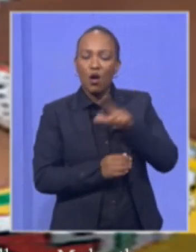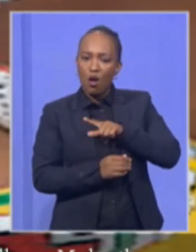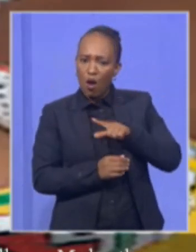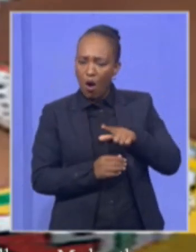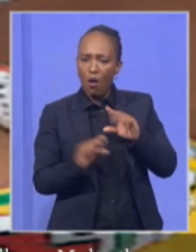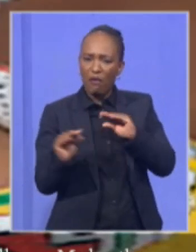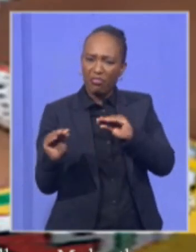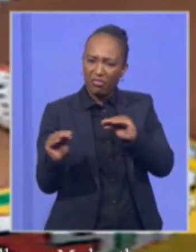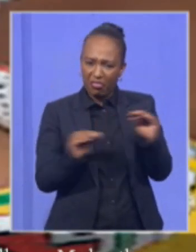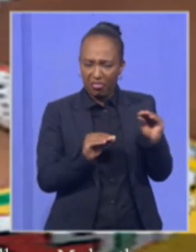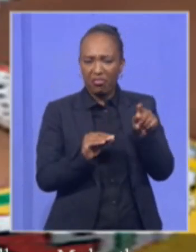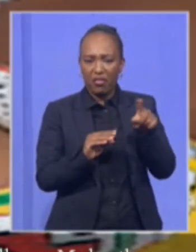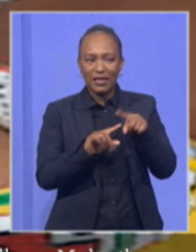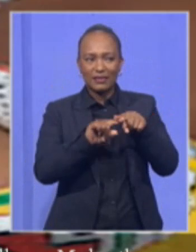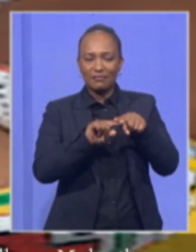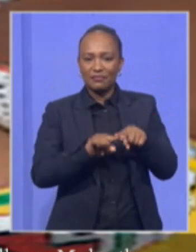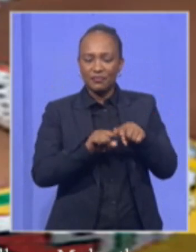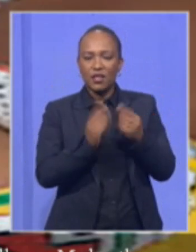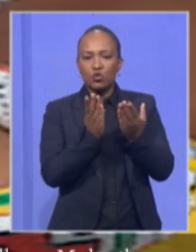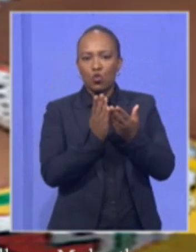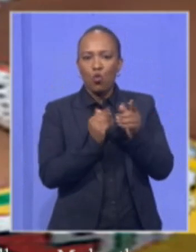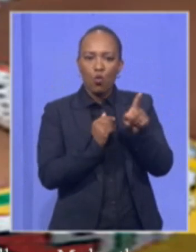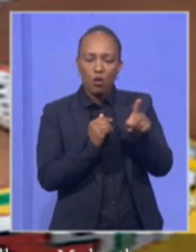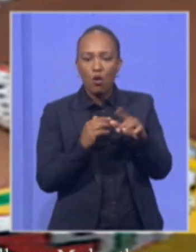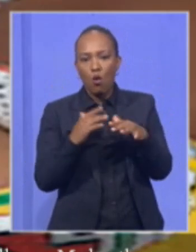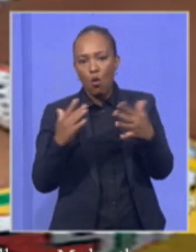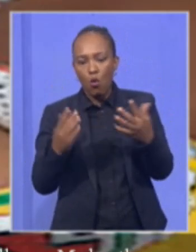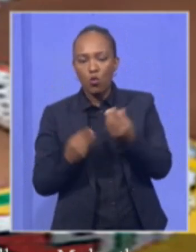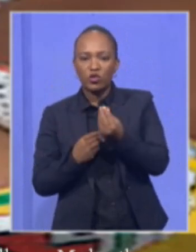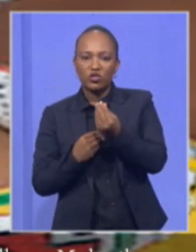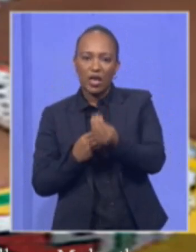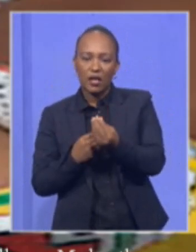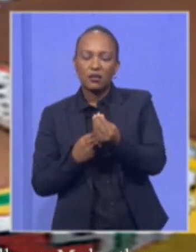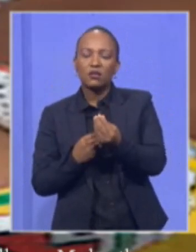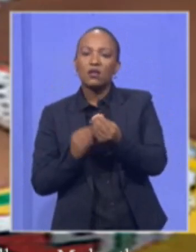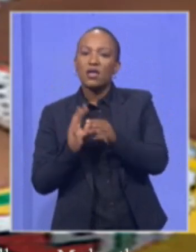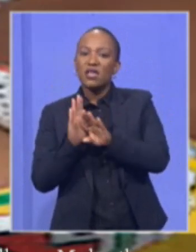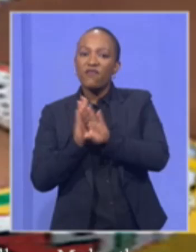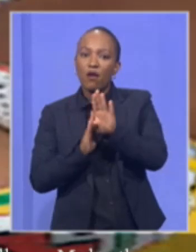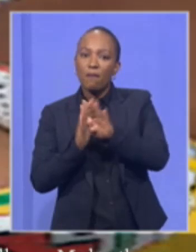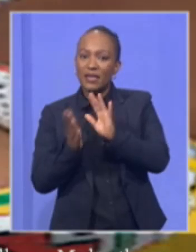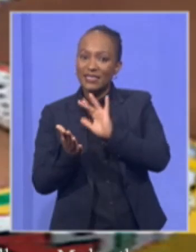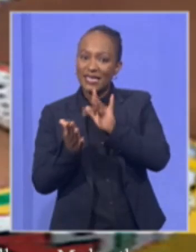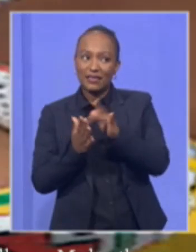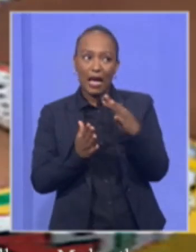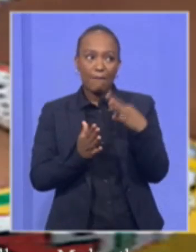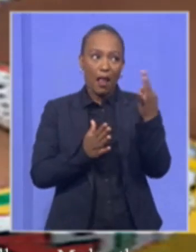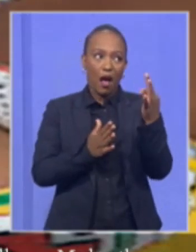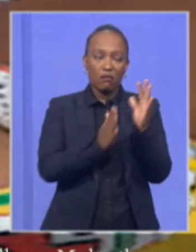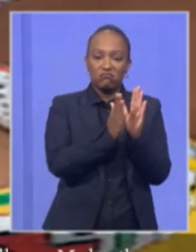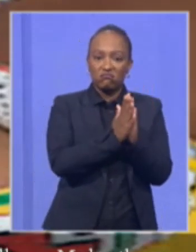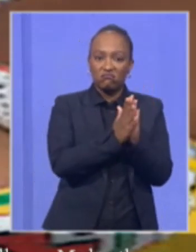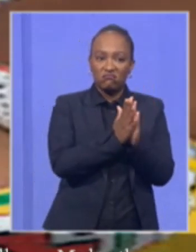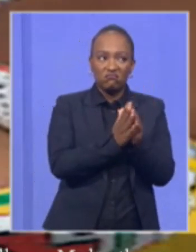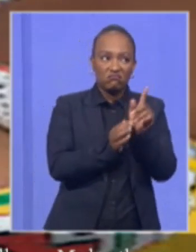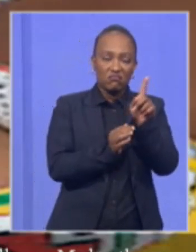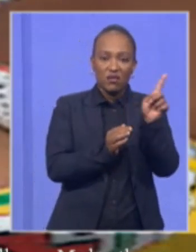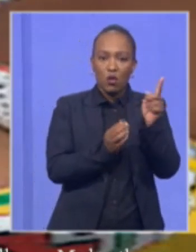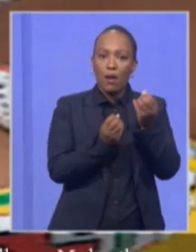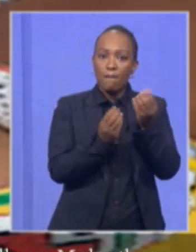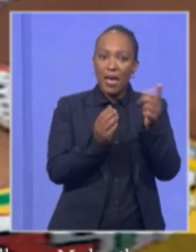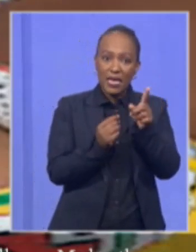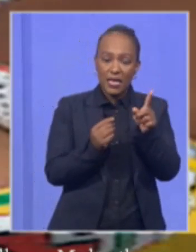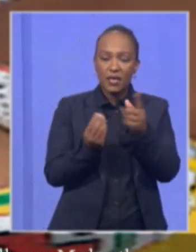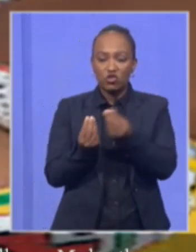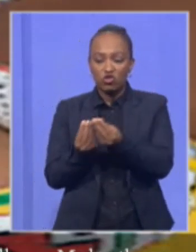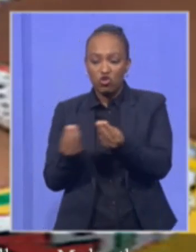it. And it depends if a school or an early childhood development center does apply, which means that many of our children are at the